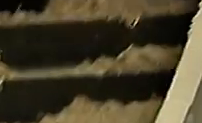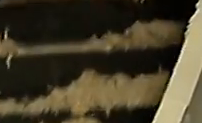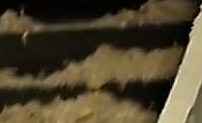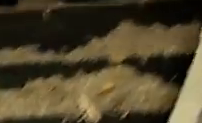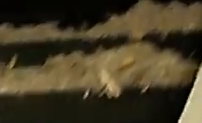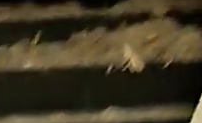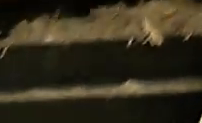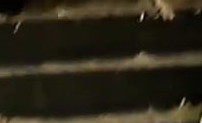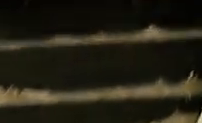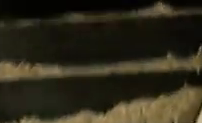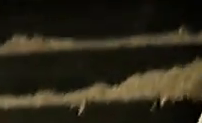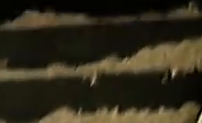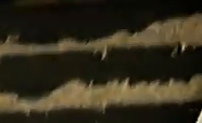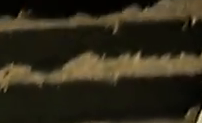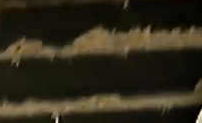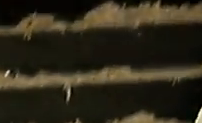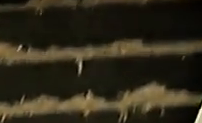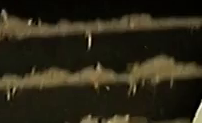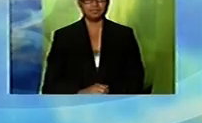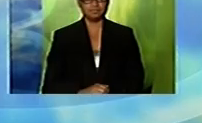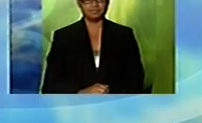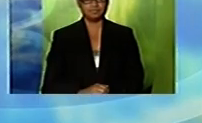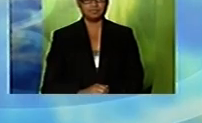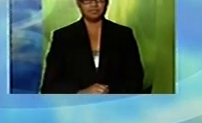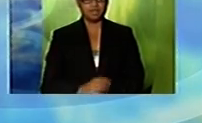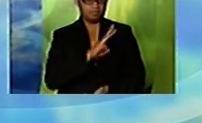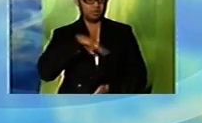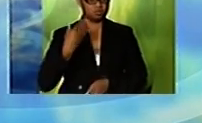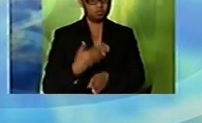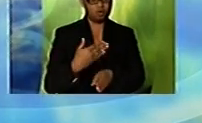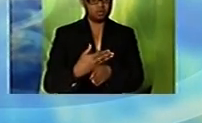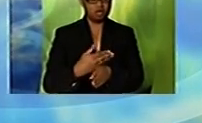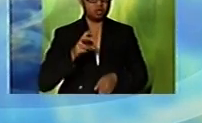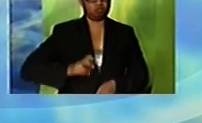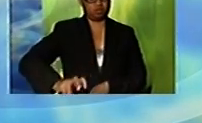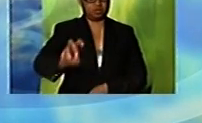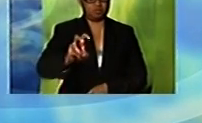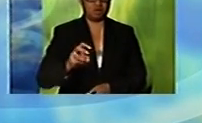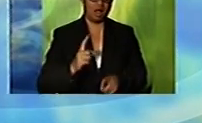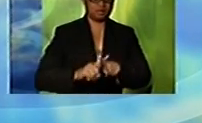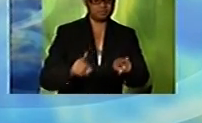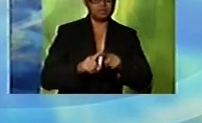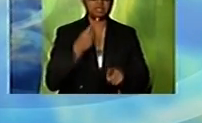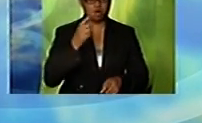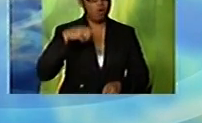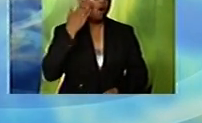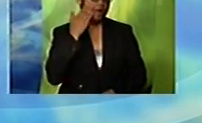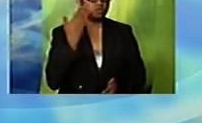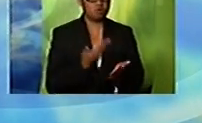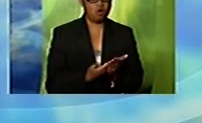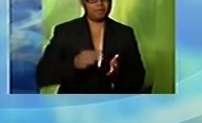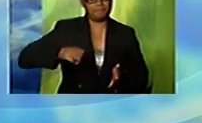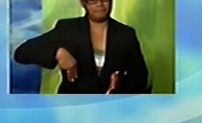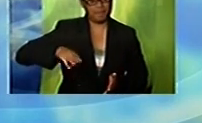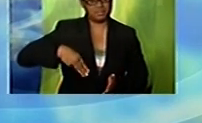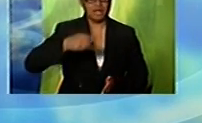dependent on cane supply and with the weather permitting. The Ministry of Works, Transport and Public Utilities is continuously raising awareness to members